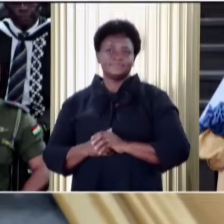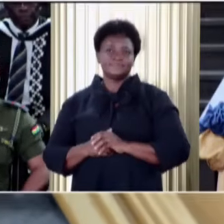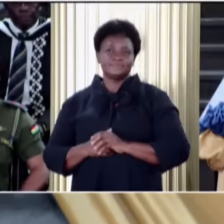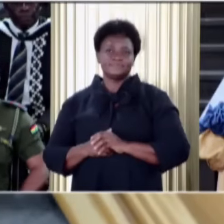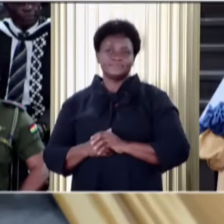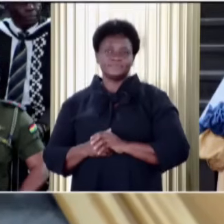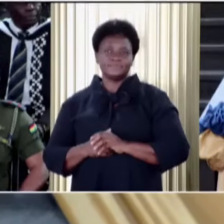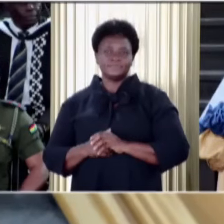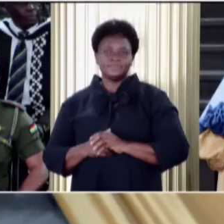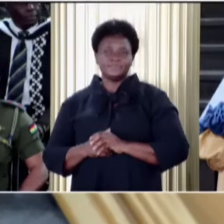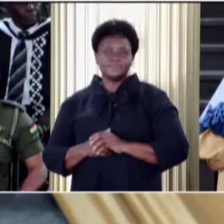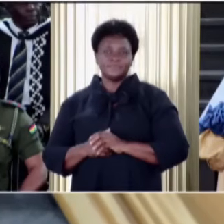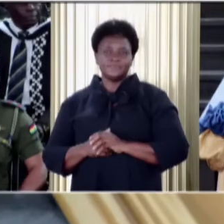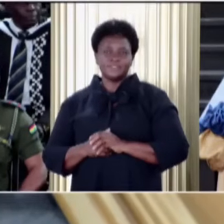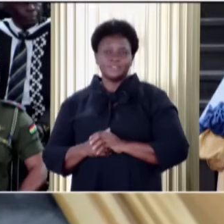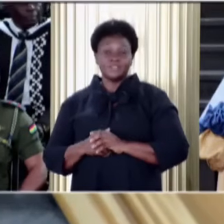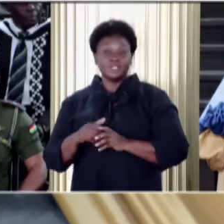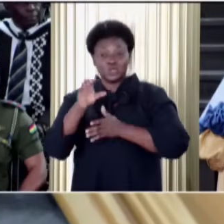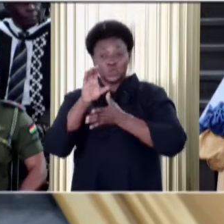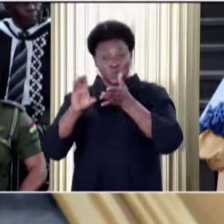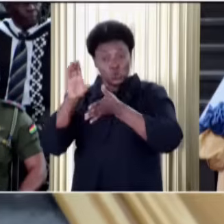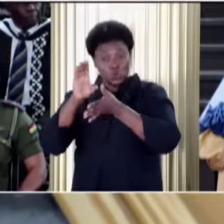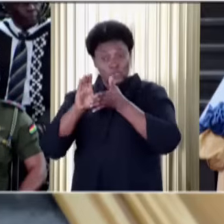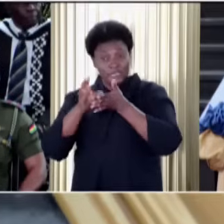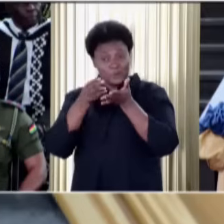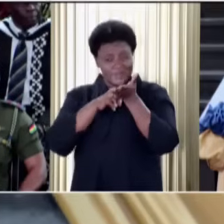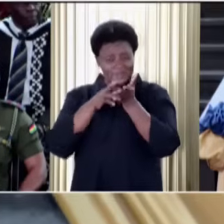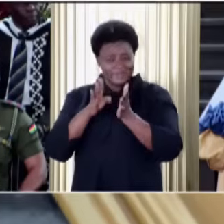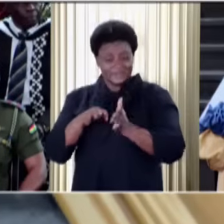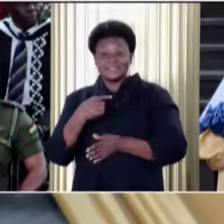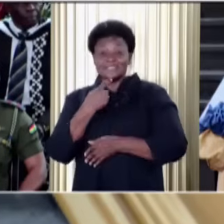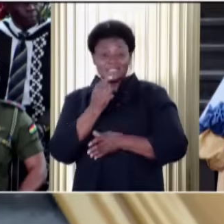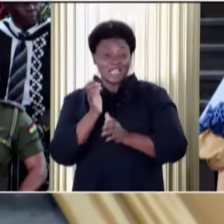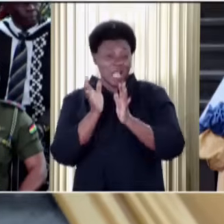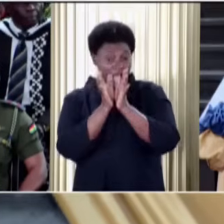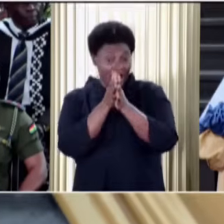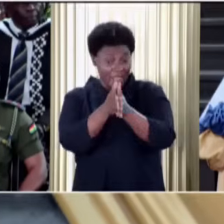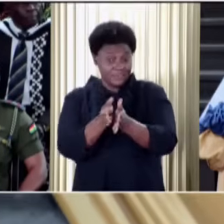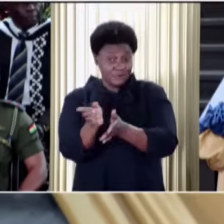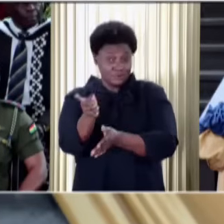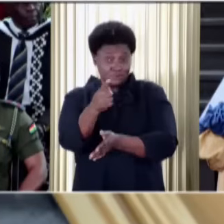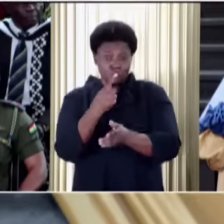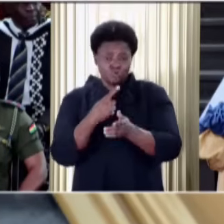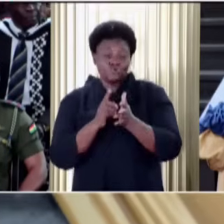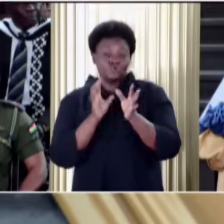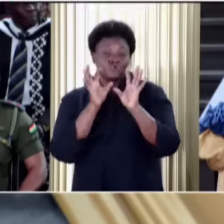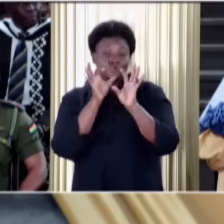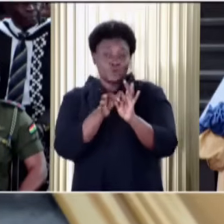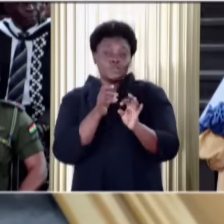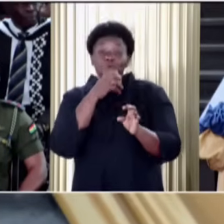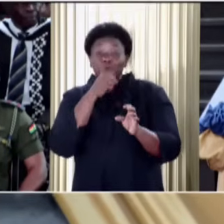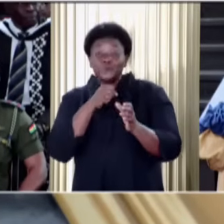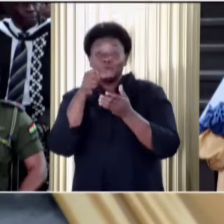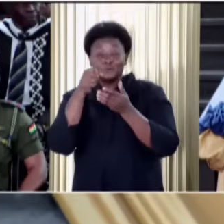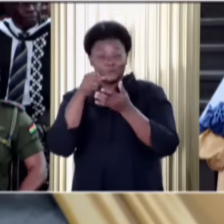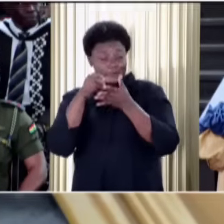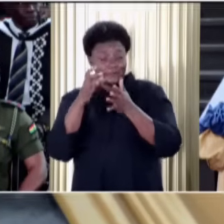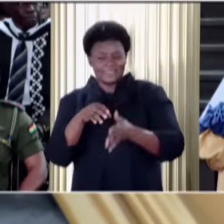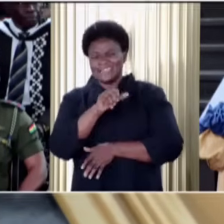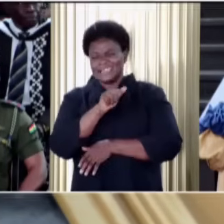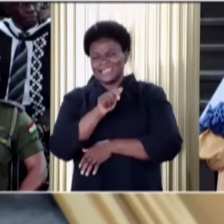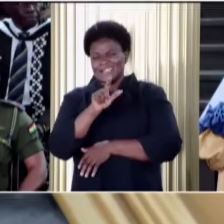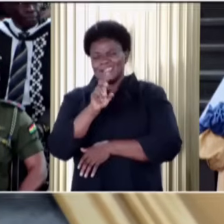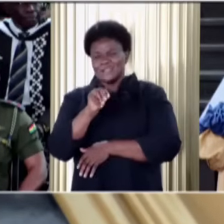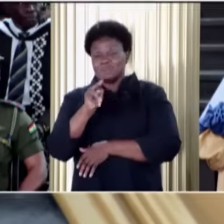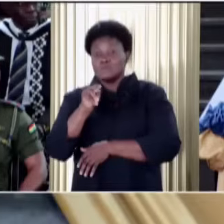As the college registrar said, he was asking you to join the Alumni Association. Please turn with me